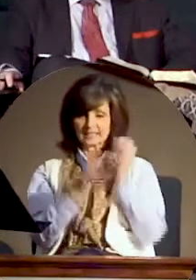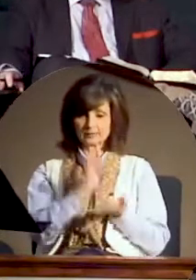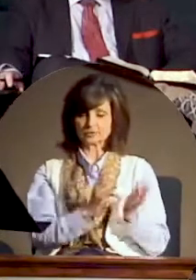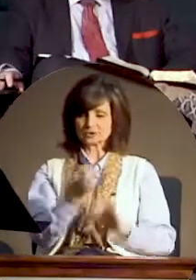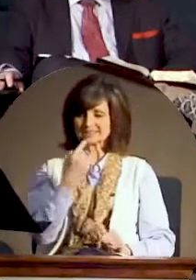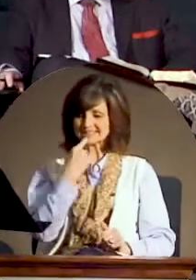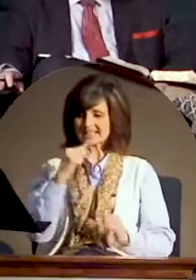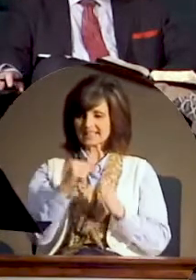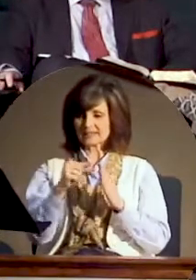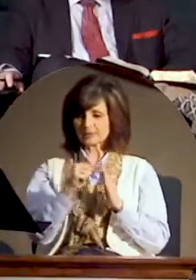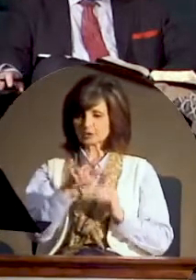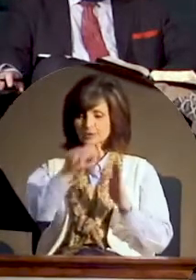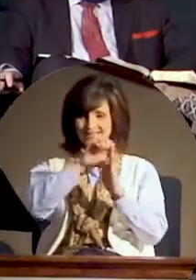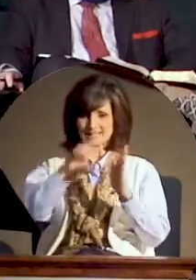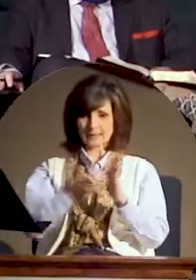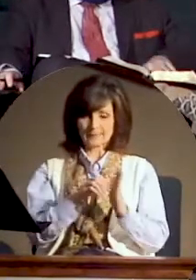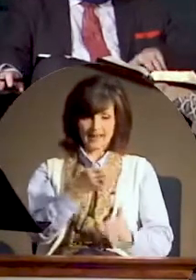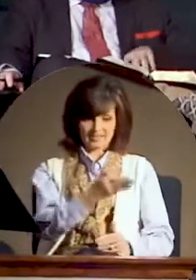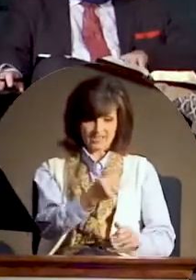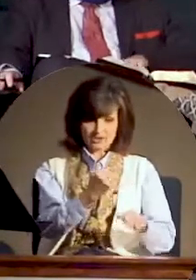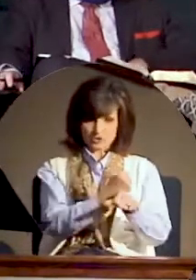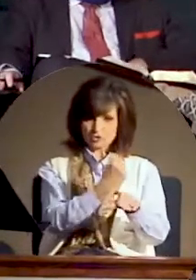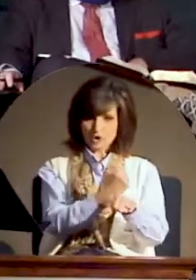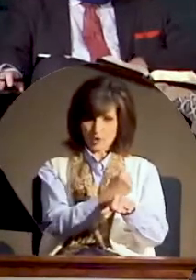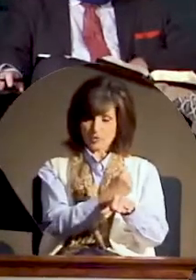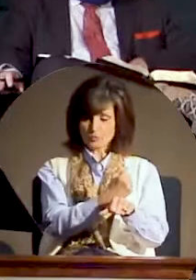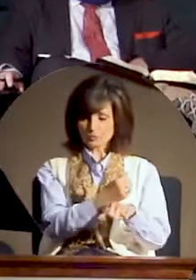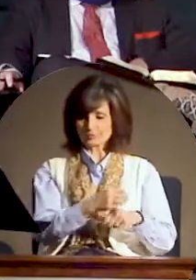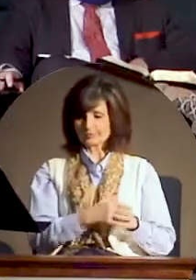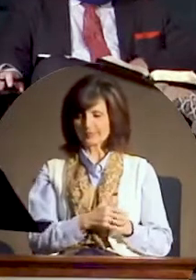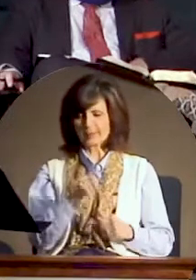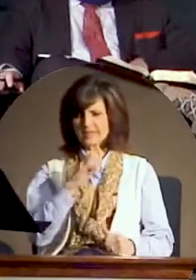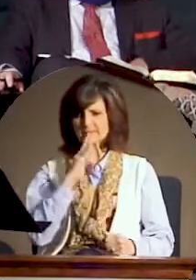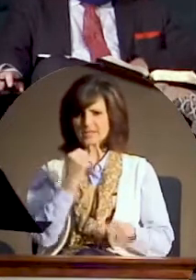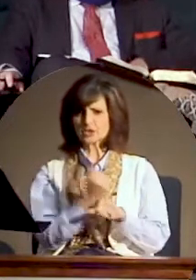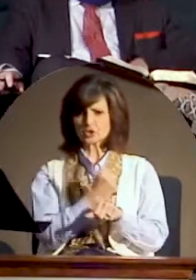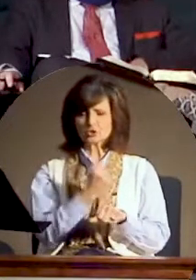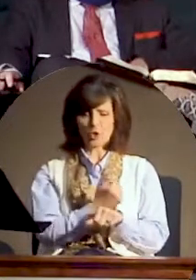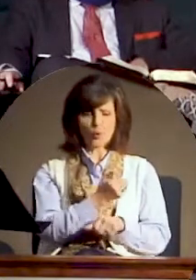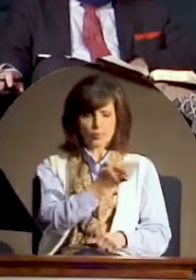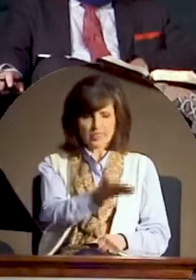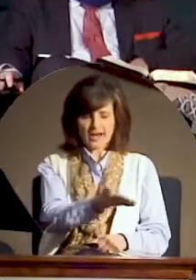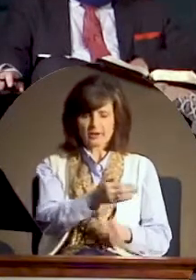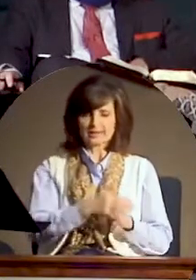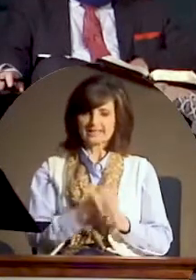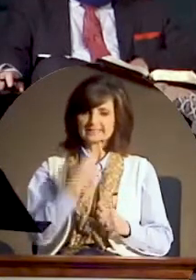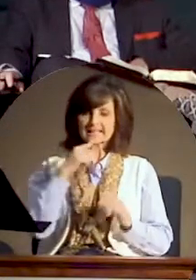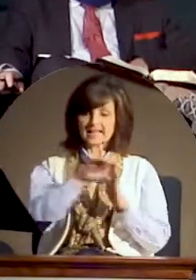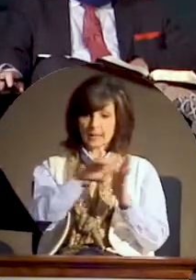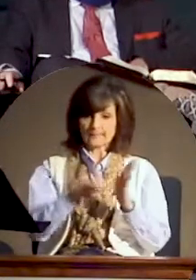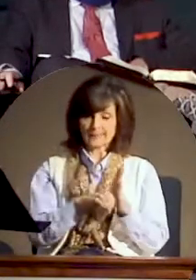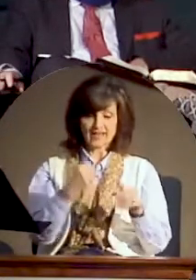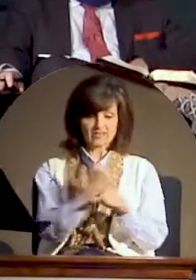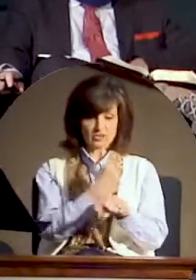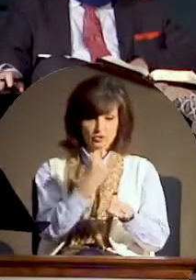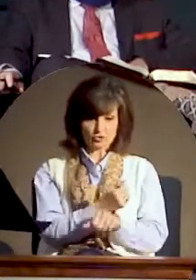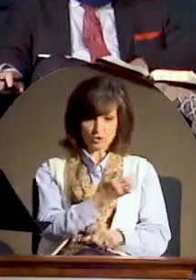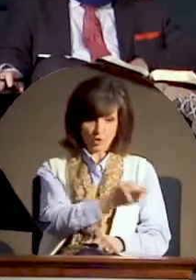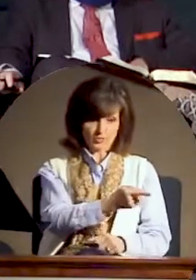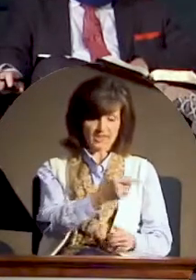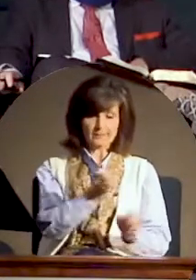said there in verse 3, command this stone. As I said, evidently there was a stone there. And he said, command this stone that it